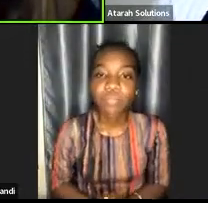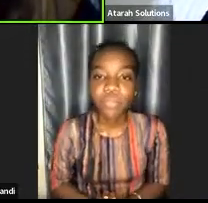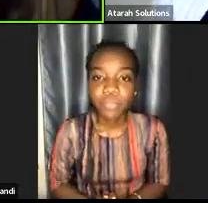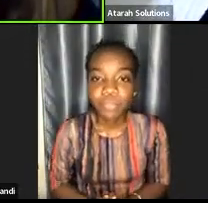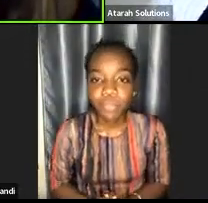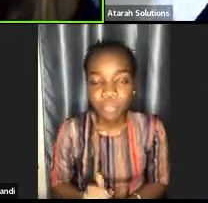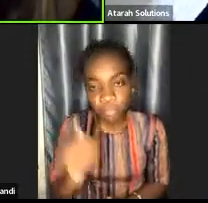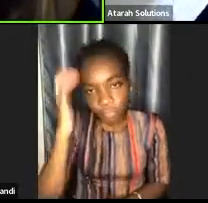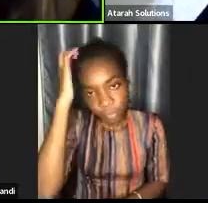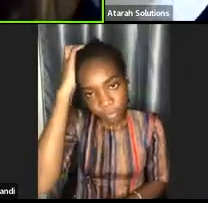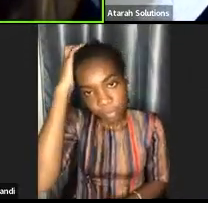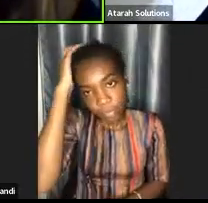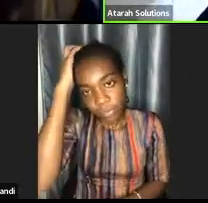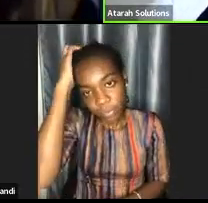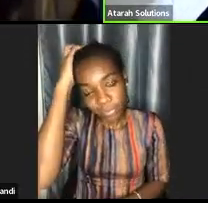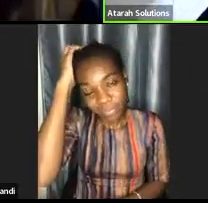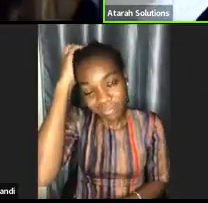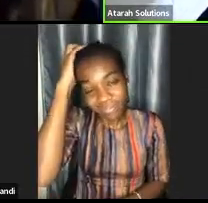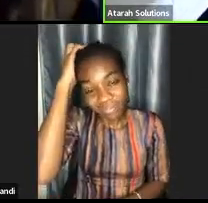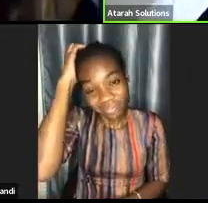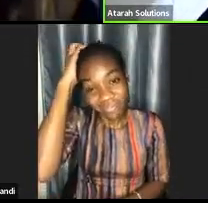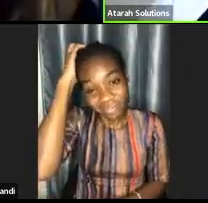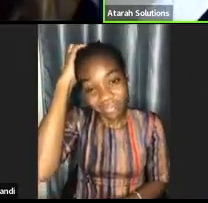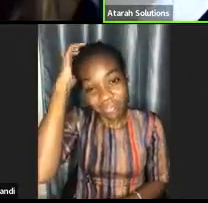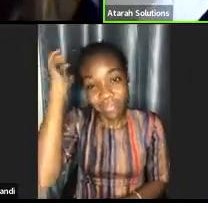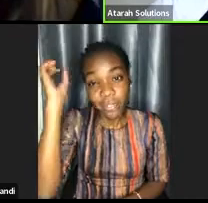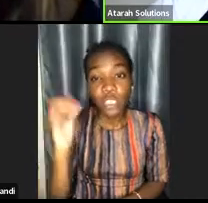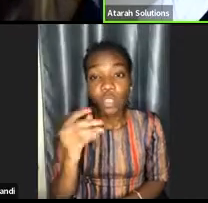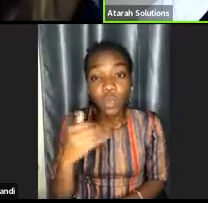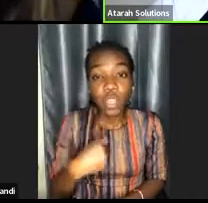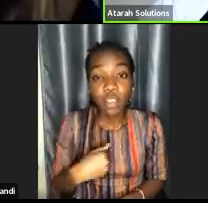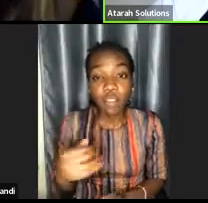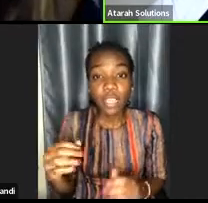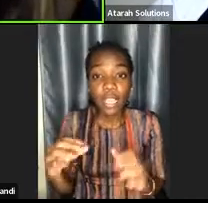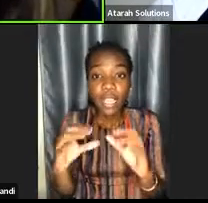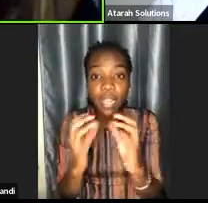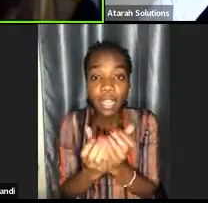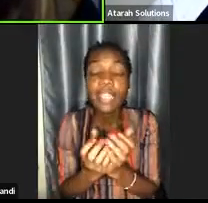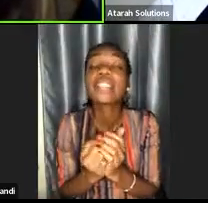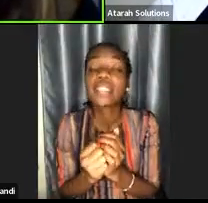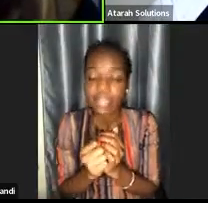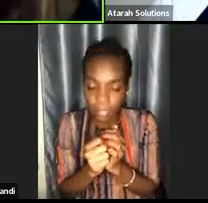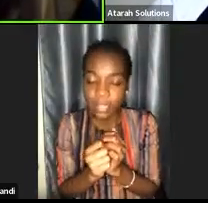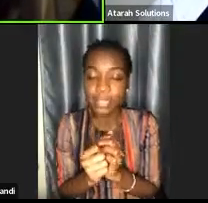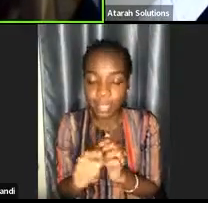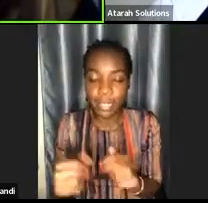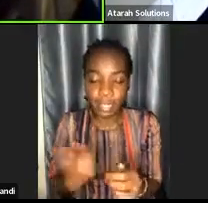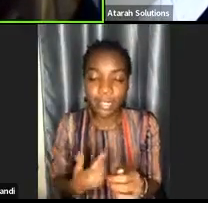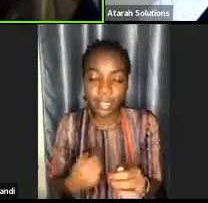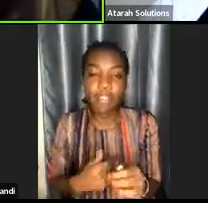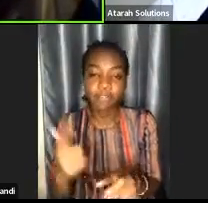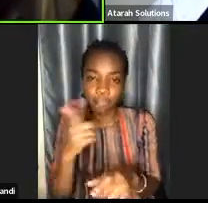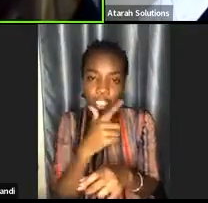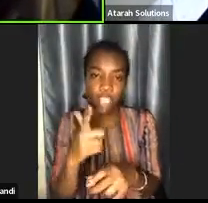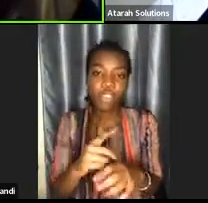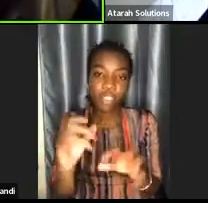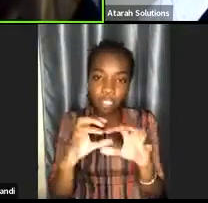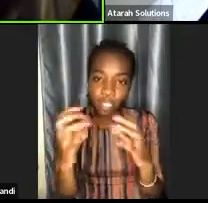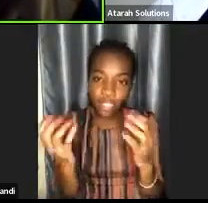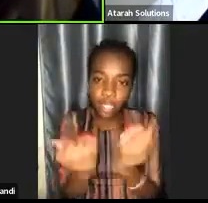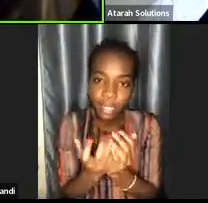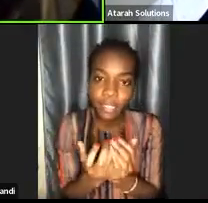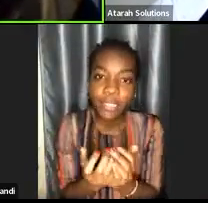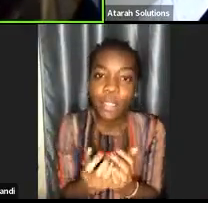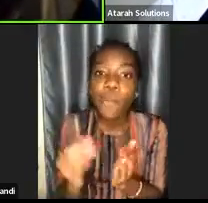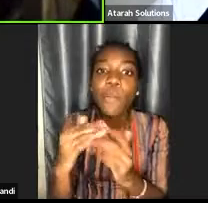our contact number. Are there virtual classes? Yes, we do have virtual classes. In fact, this